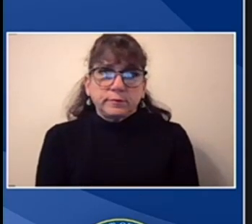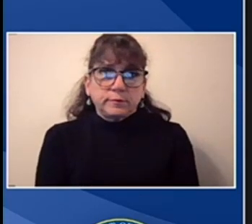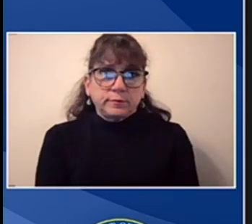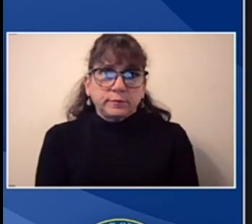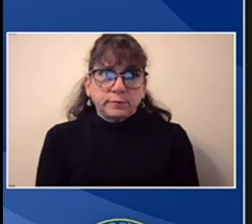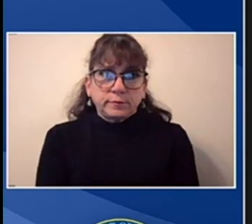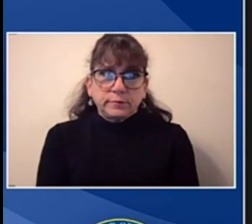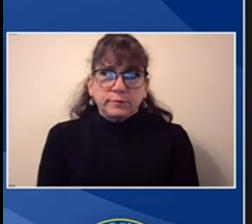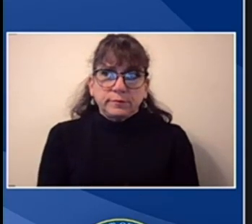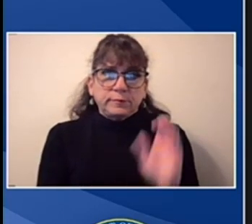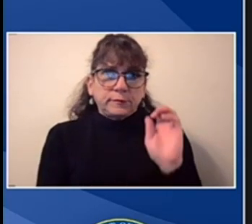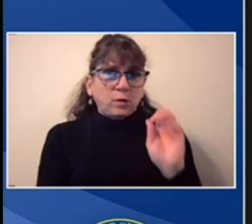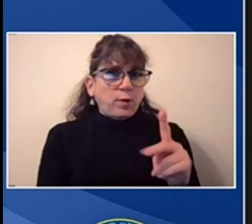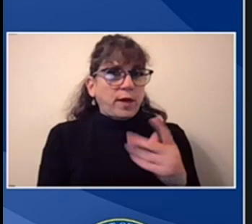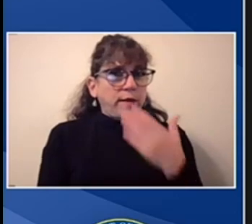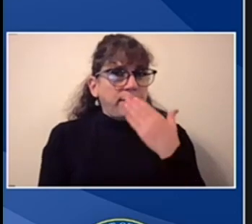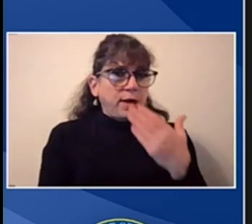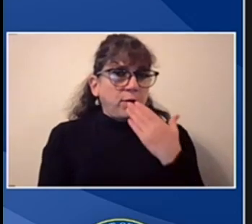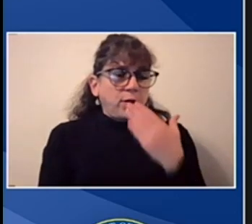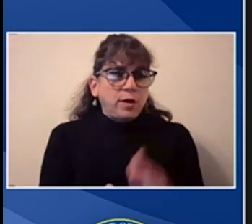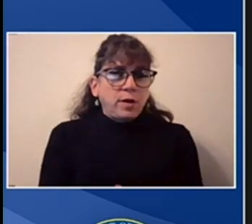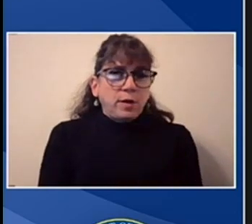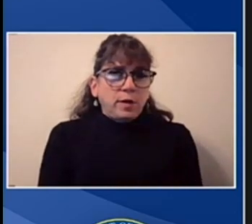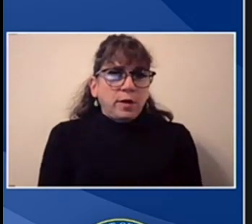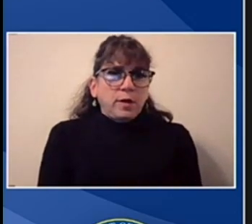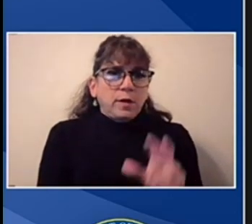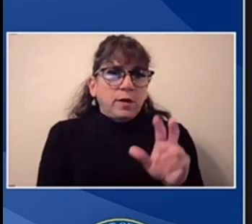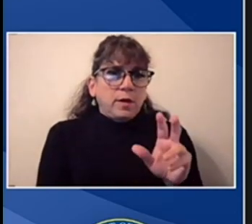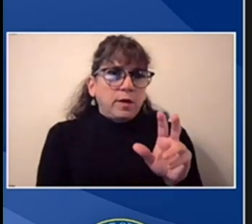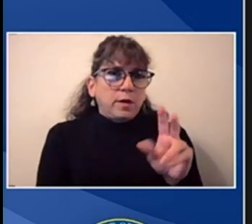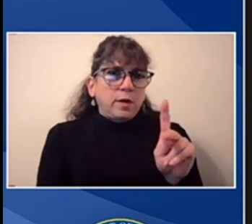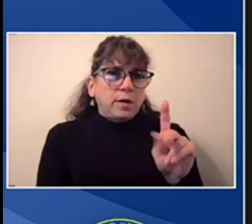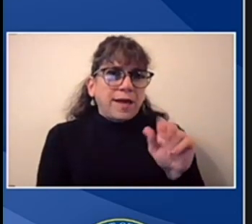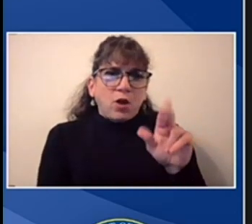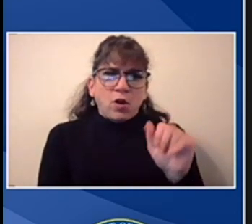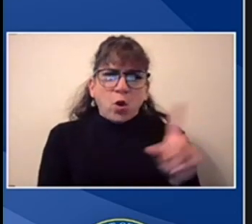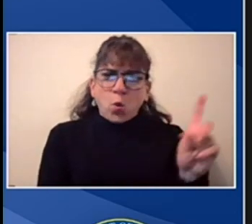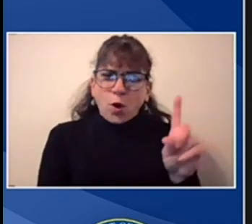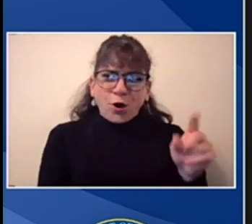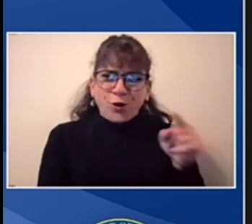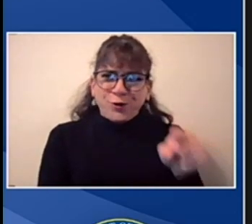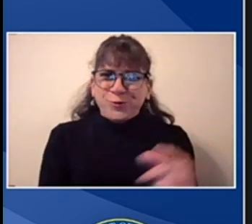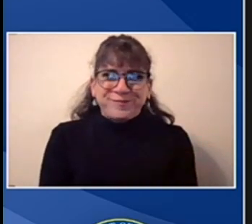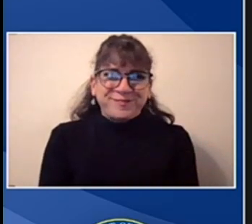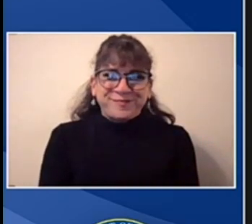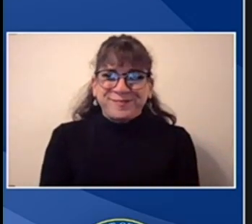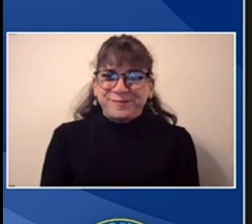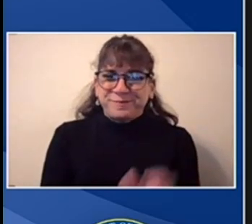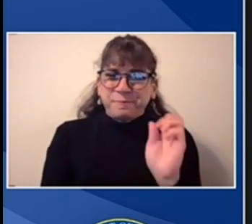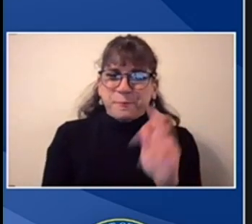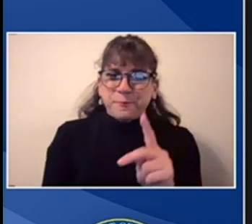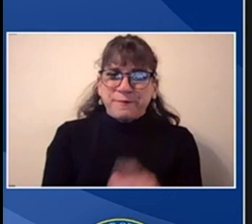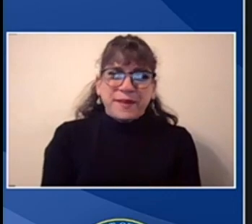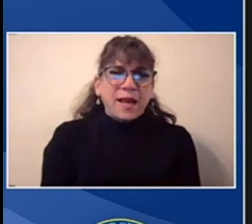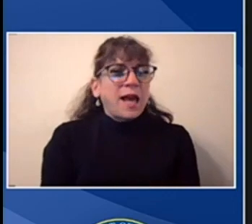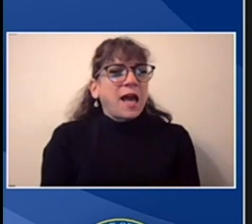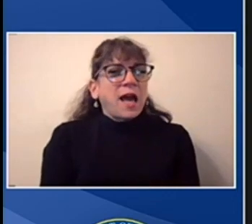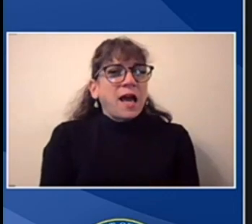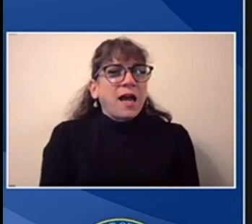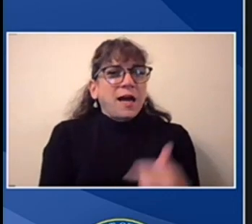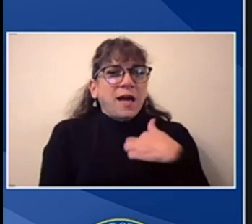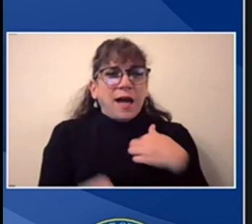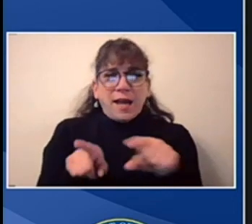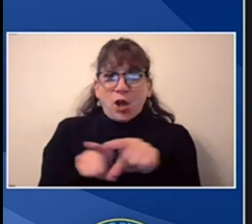Okay, thank you. Kara, where did you go? Okay. I